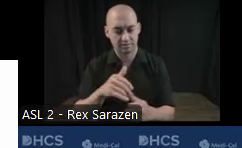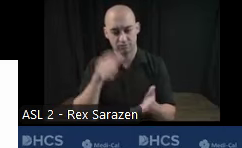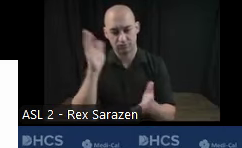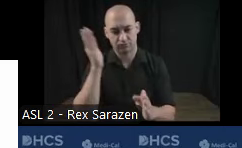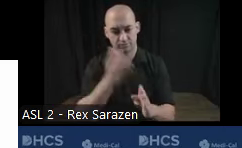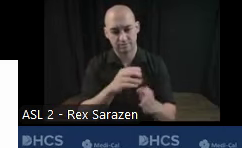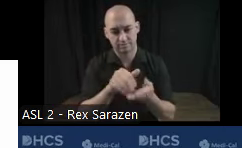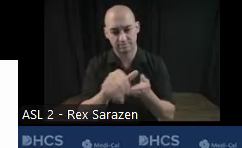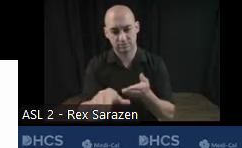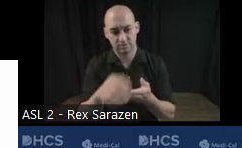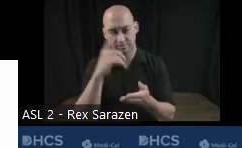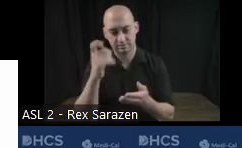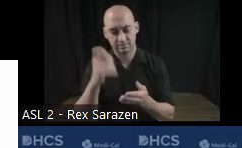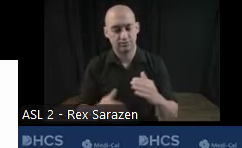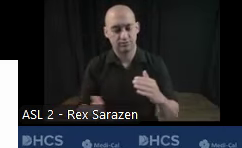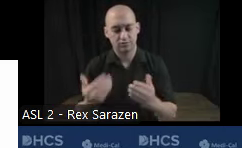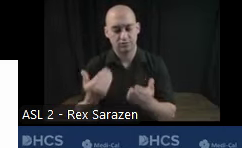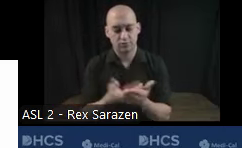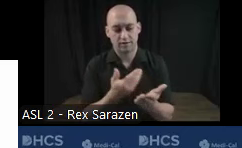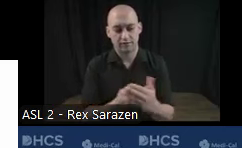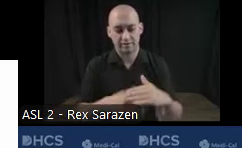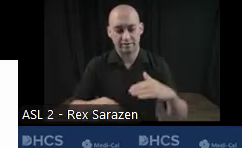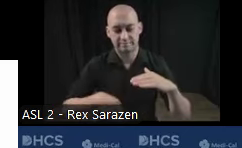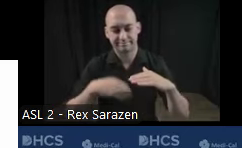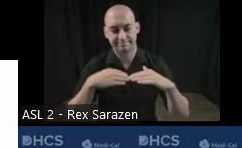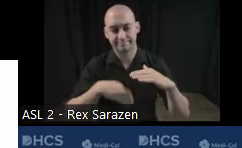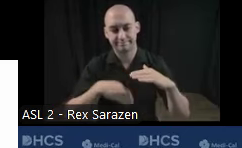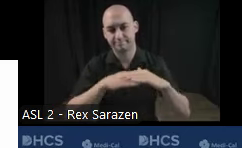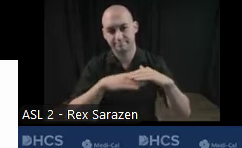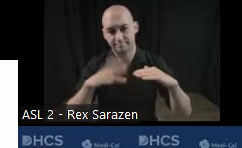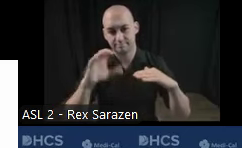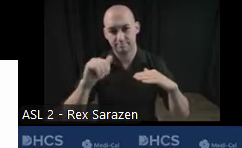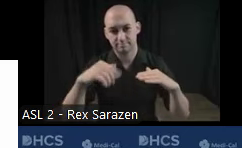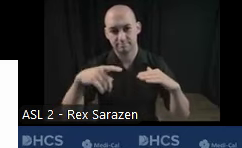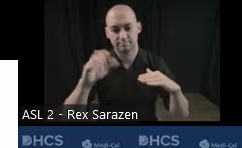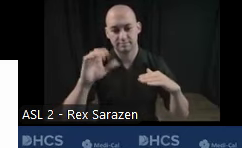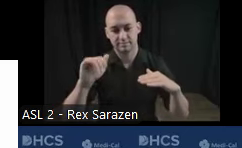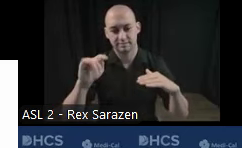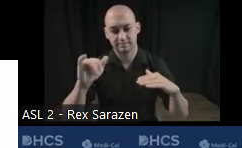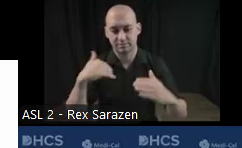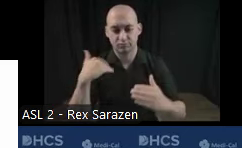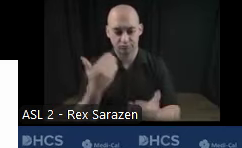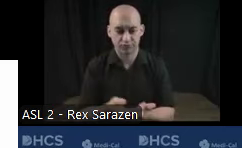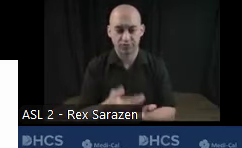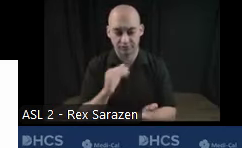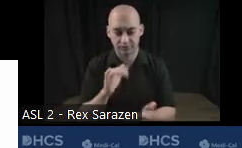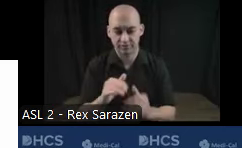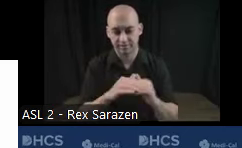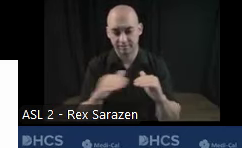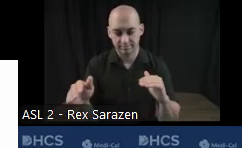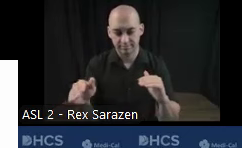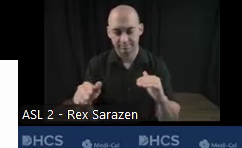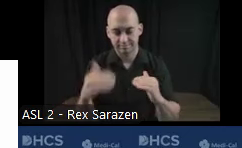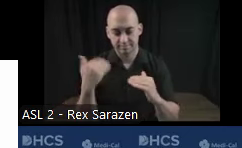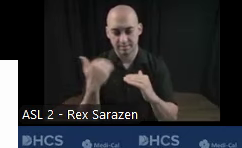we were reaching waiver capacity. We were getting pretty close. In fact, we did reach waiver capacity, and we ended up having to